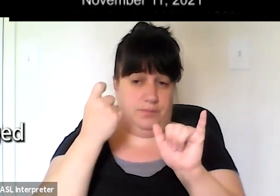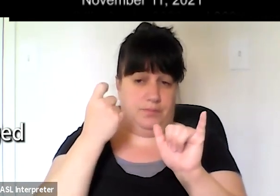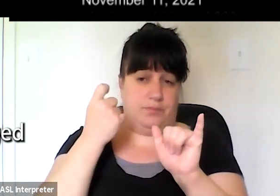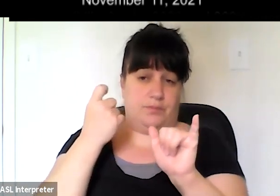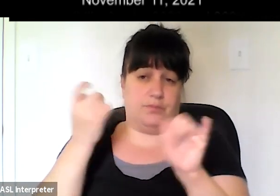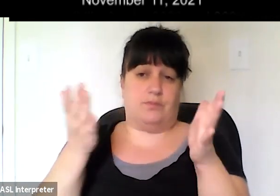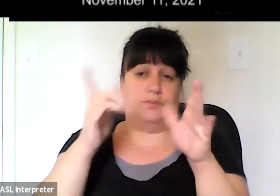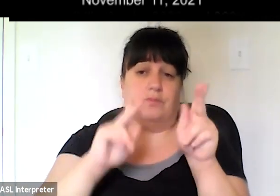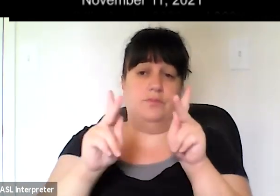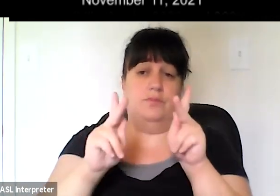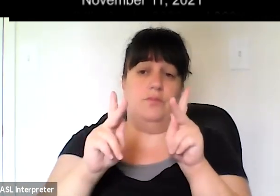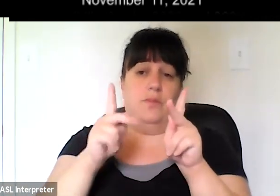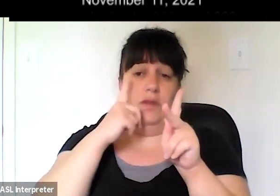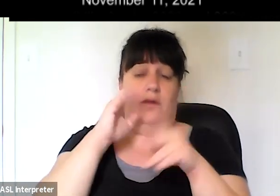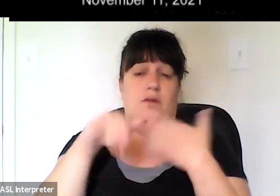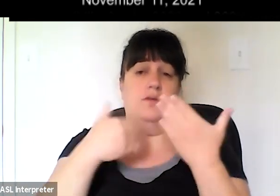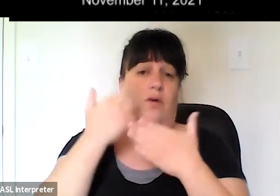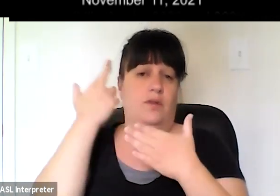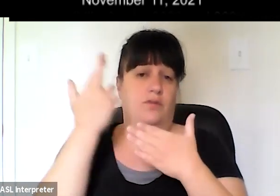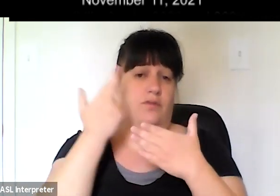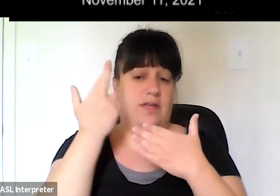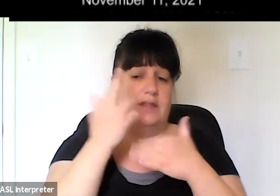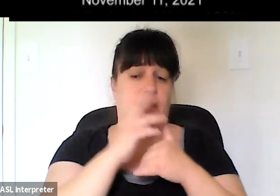go towards STEM because of all of these reasons.